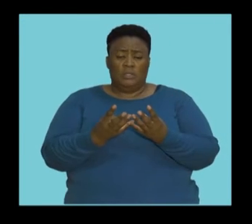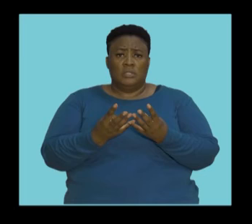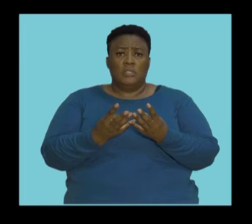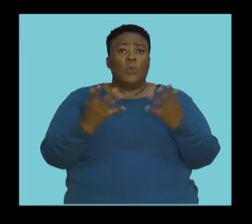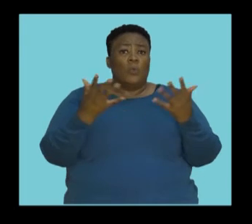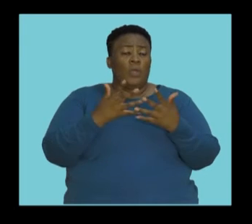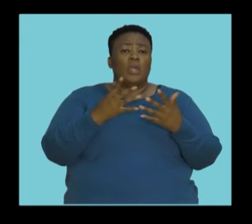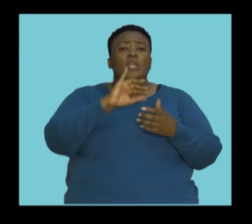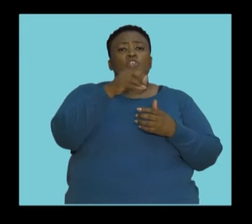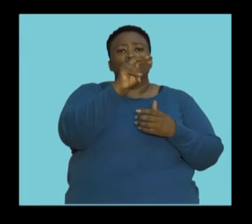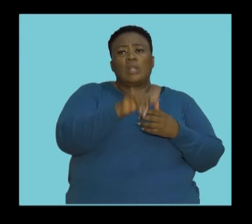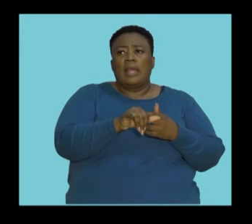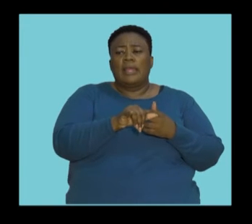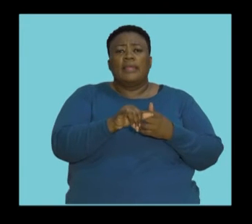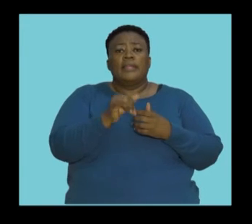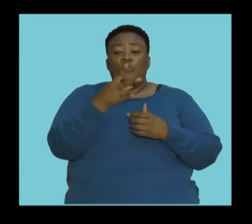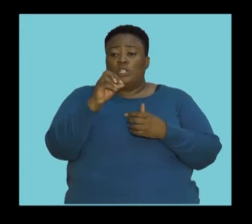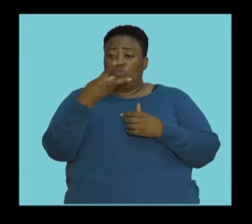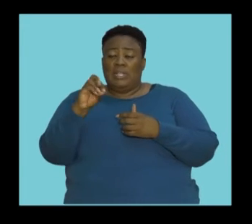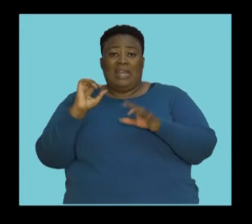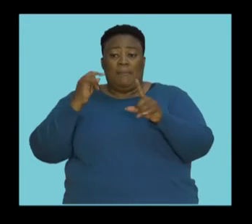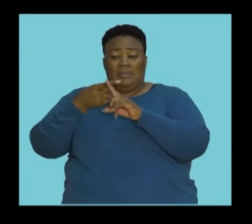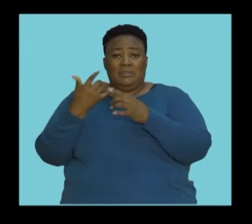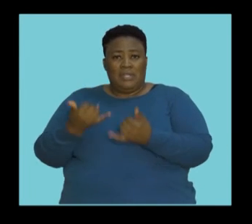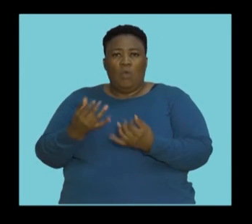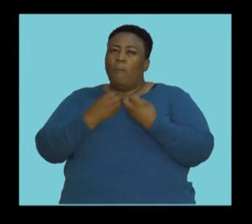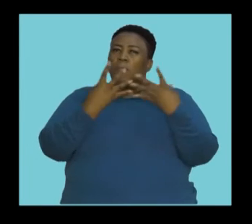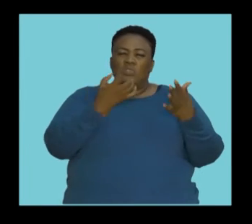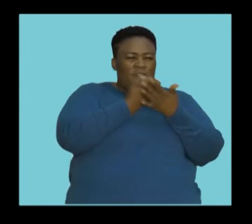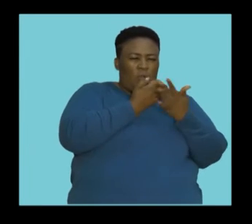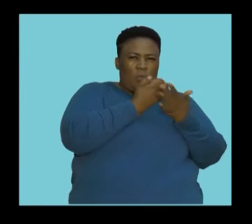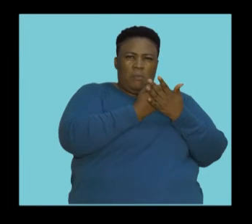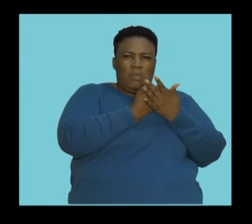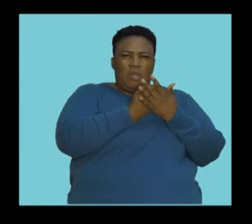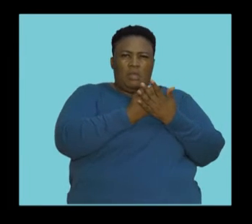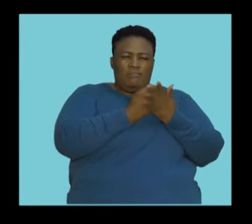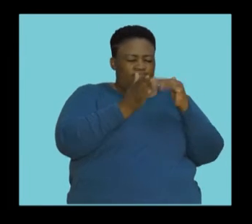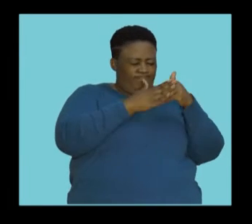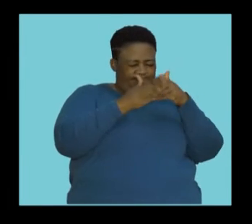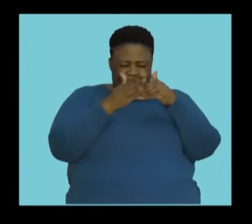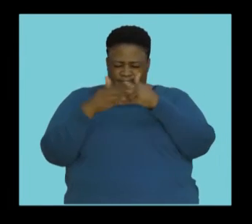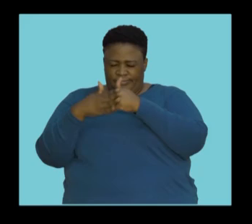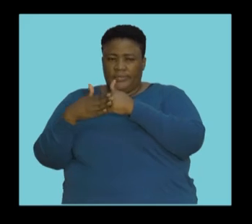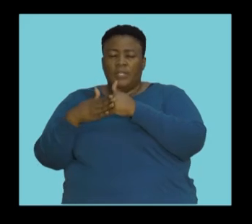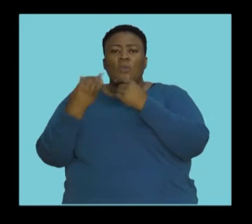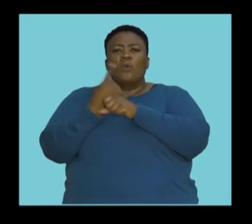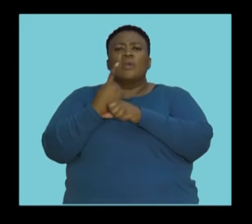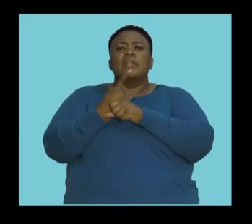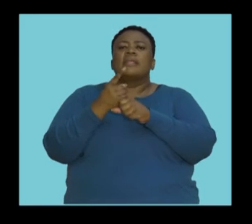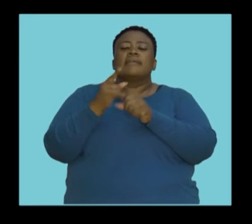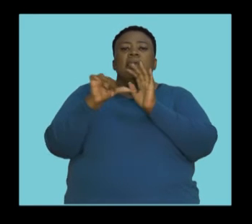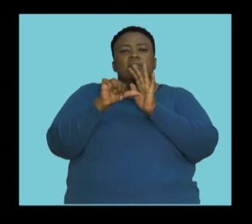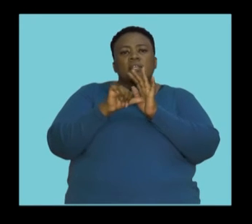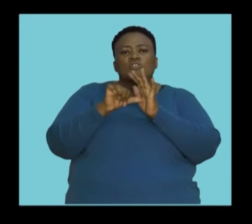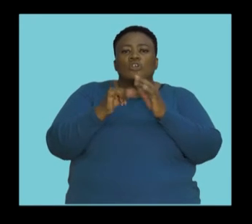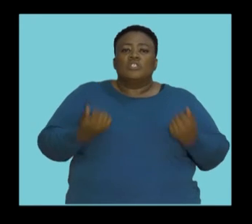July 2020 to current. Most of the economy was forced to shut down, and non-essential services were told to